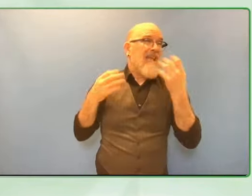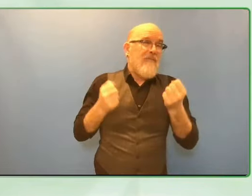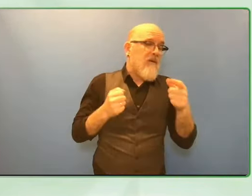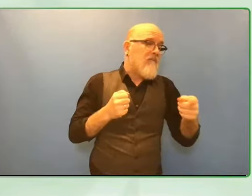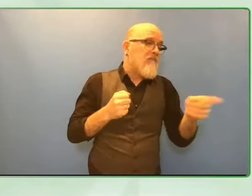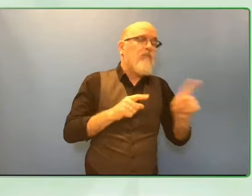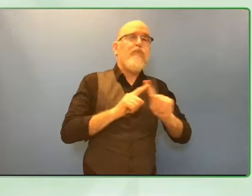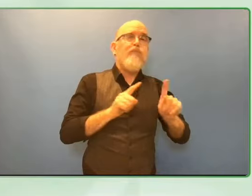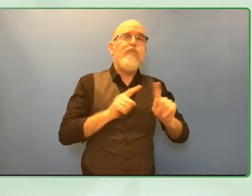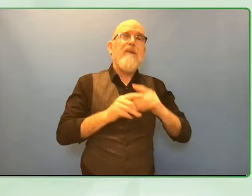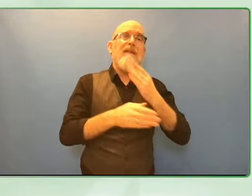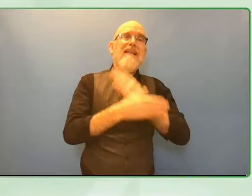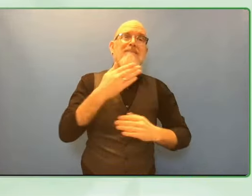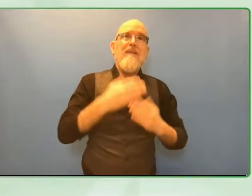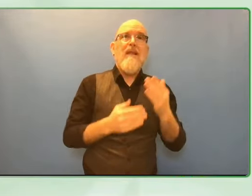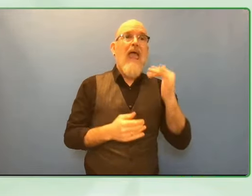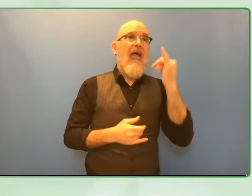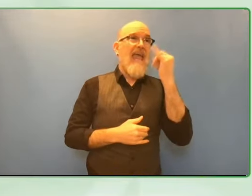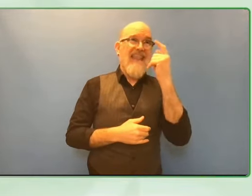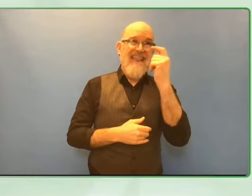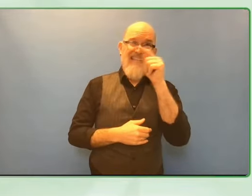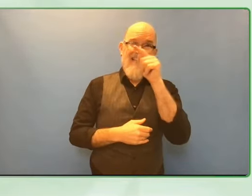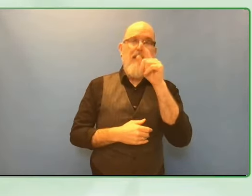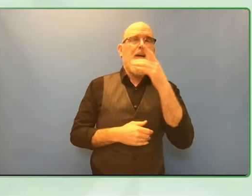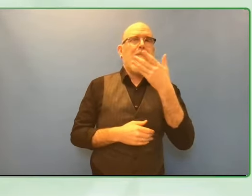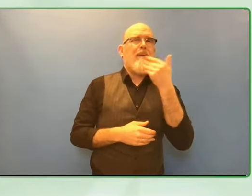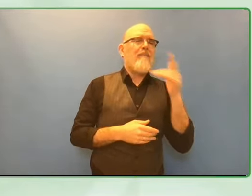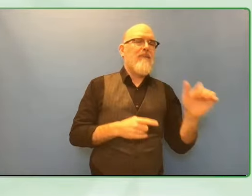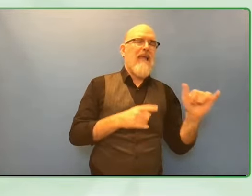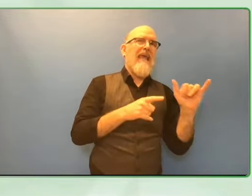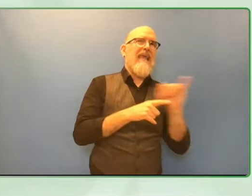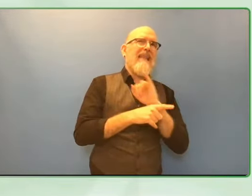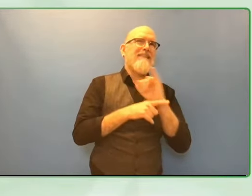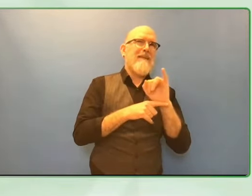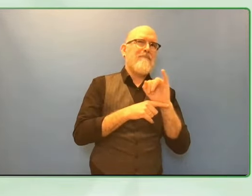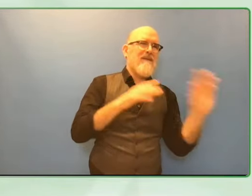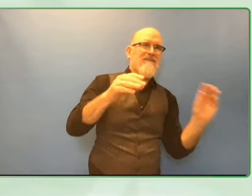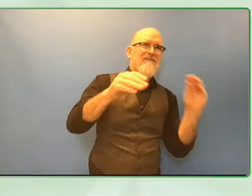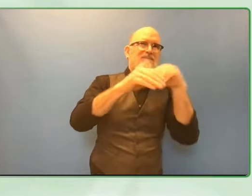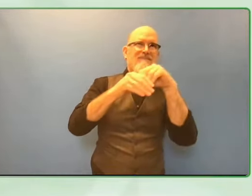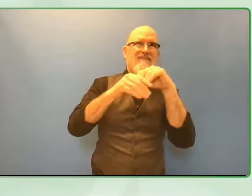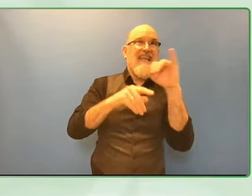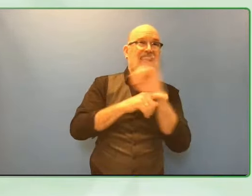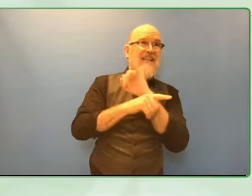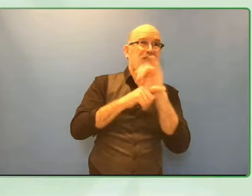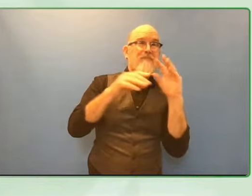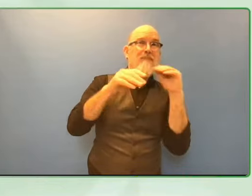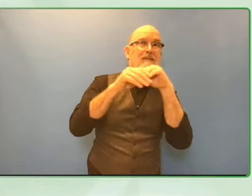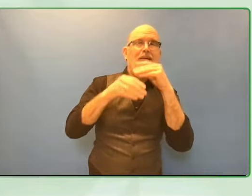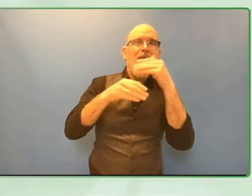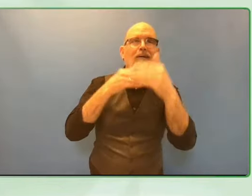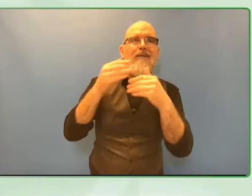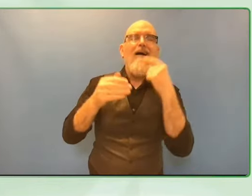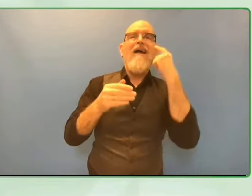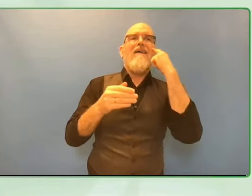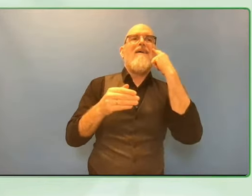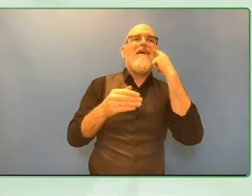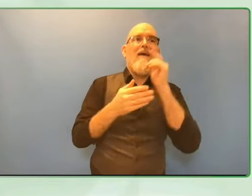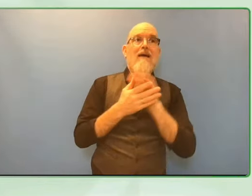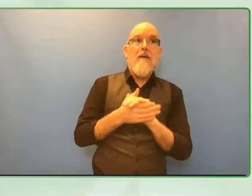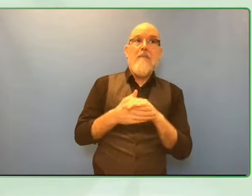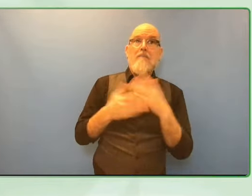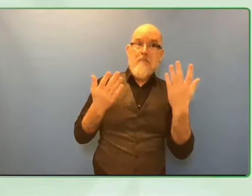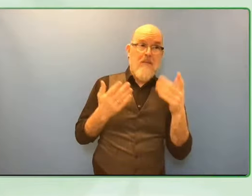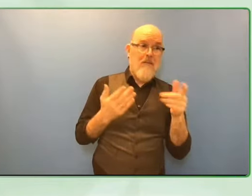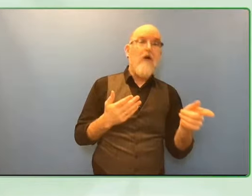for the people themselves, they, as mentioned before, they have to, for example, meet certain German language